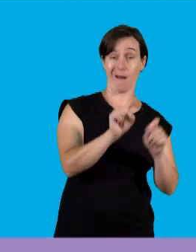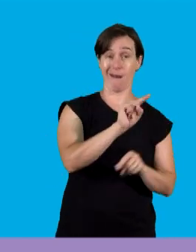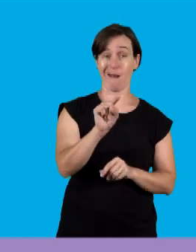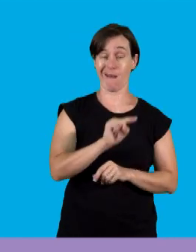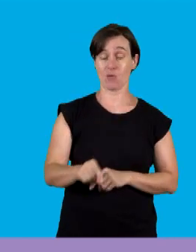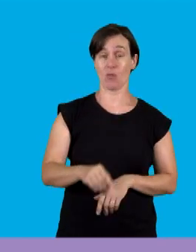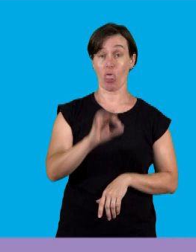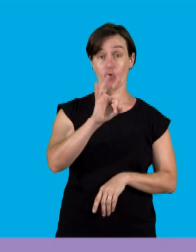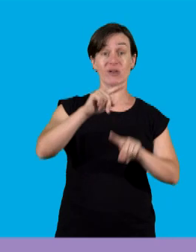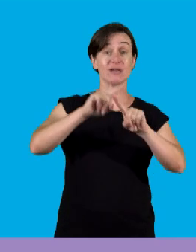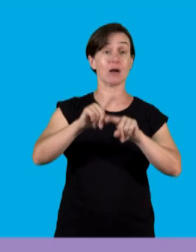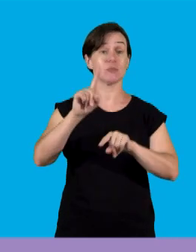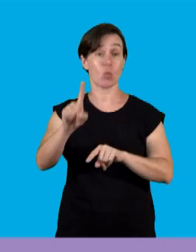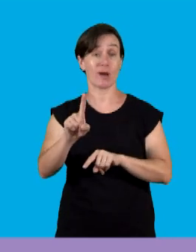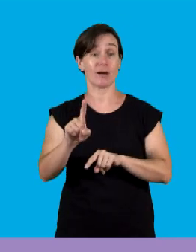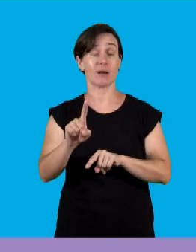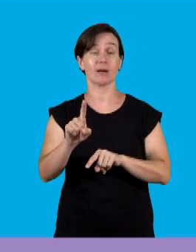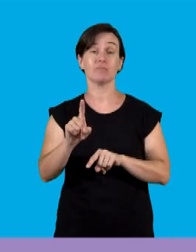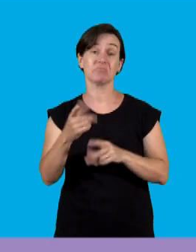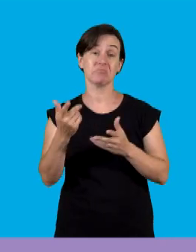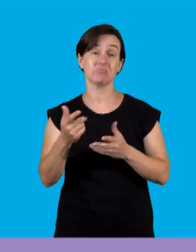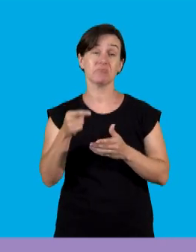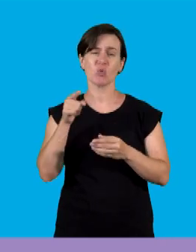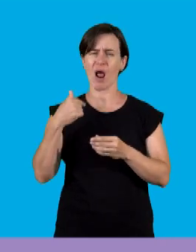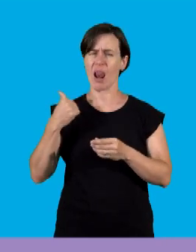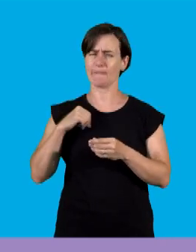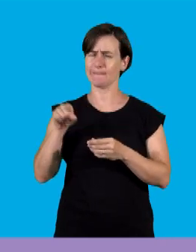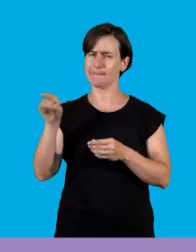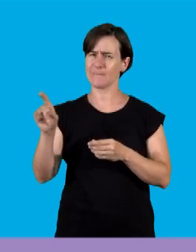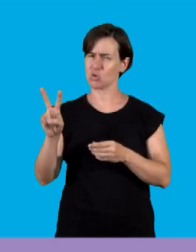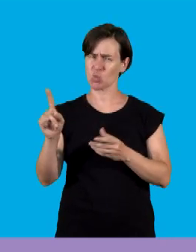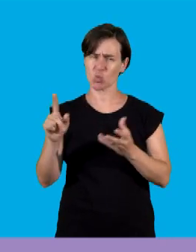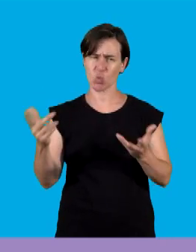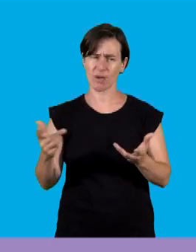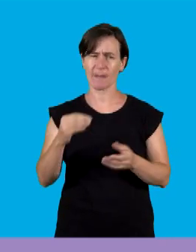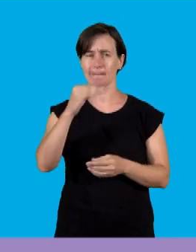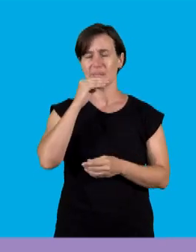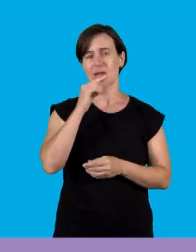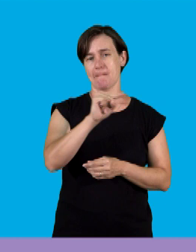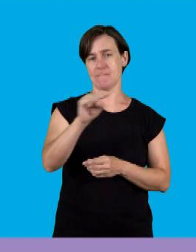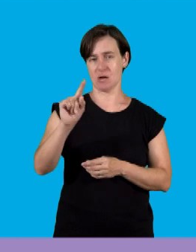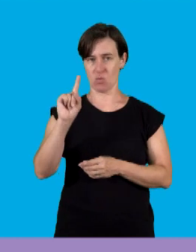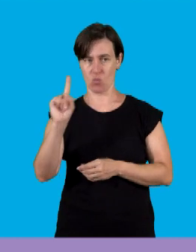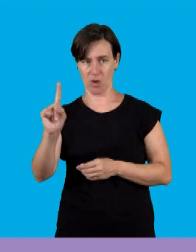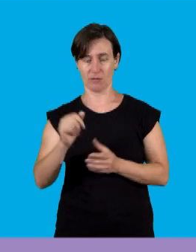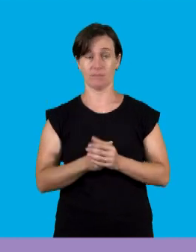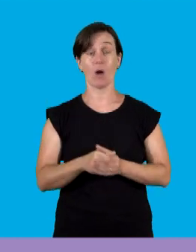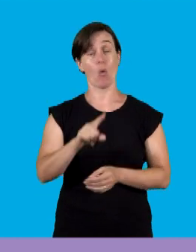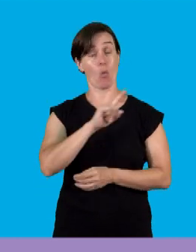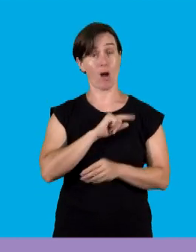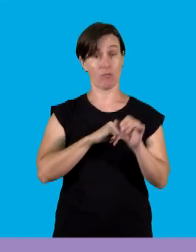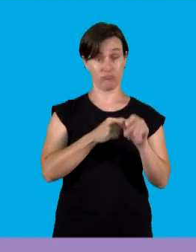do we add or subtract to get to the first term, which is 2? We can see that here we are going to subtract